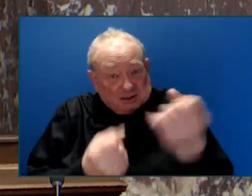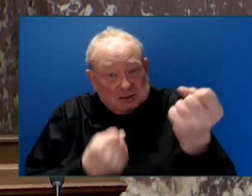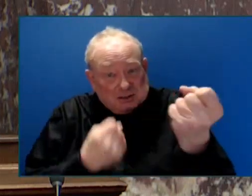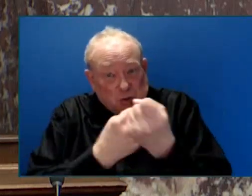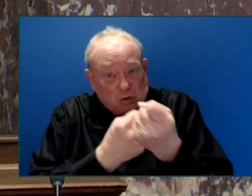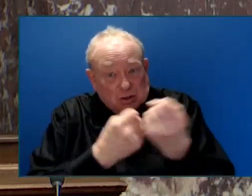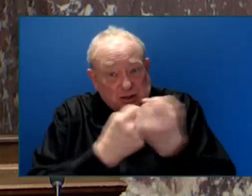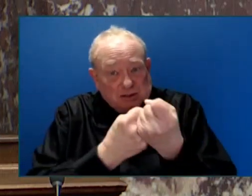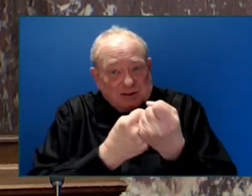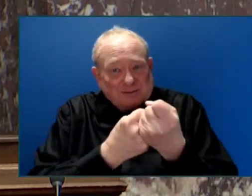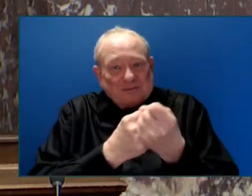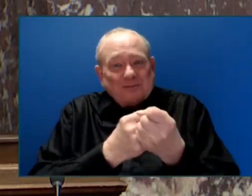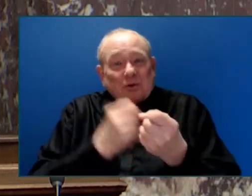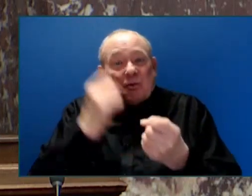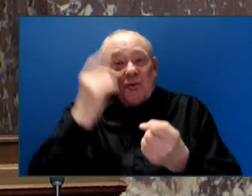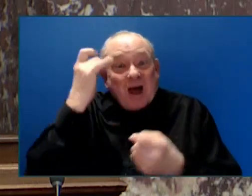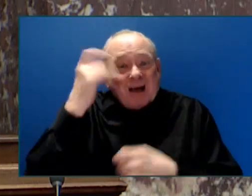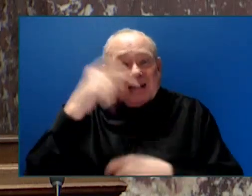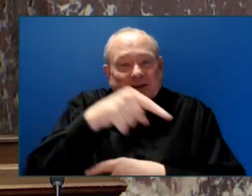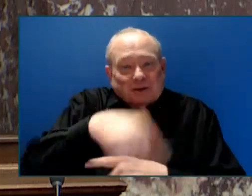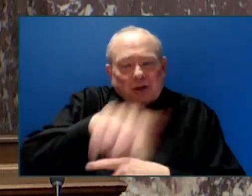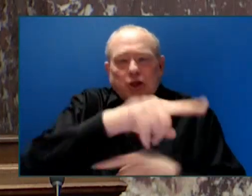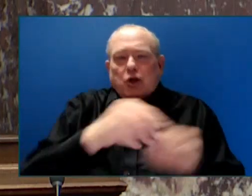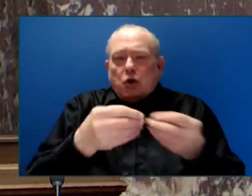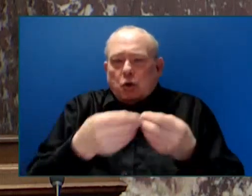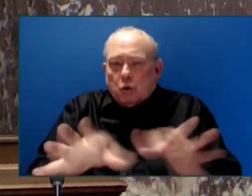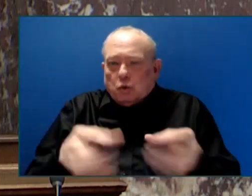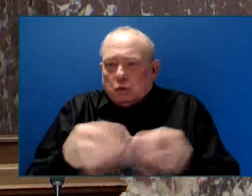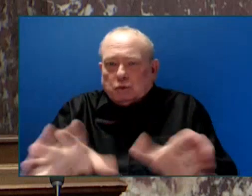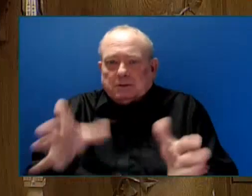his soft-on-crime policies?